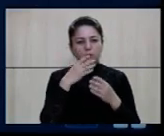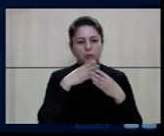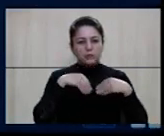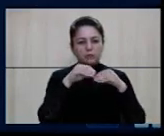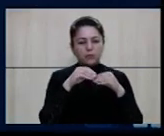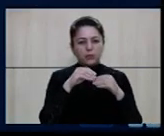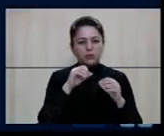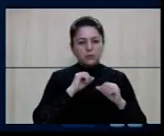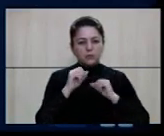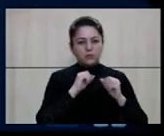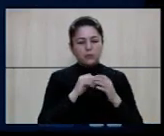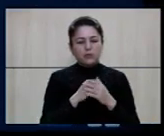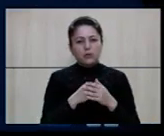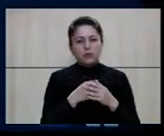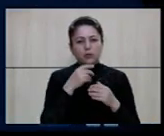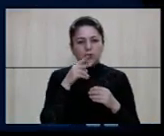1-brigadamizniki